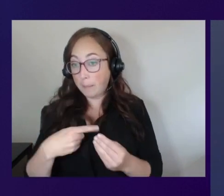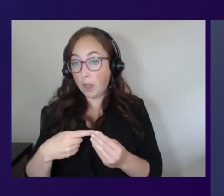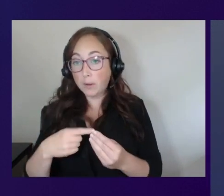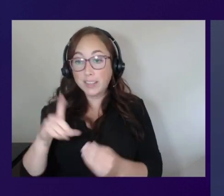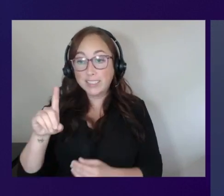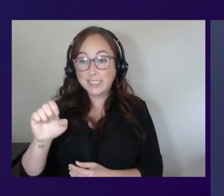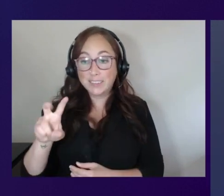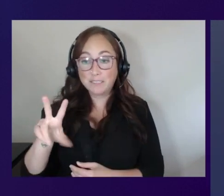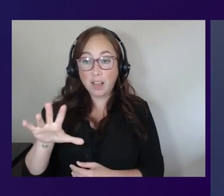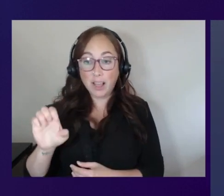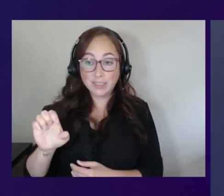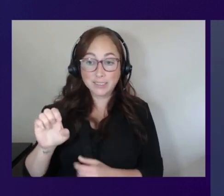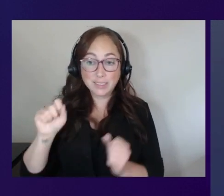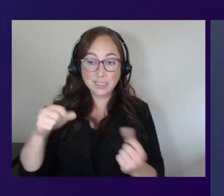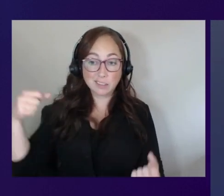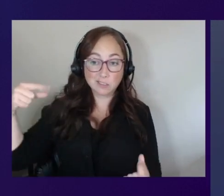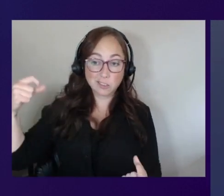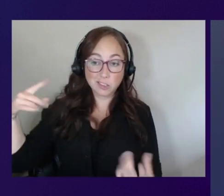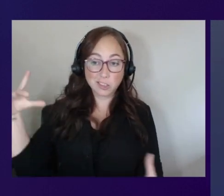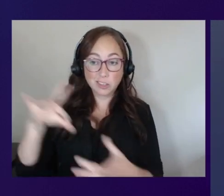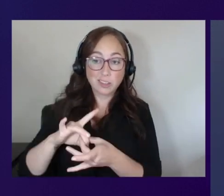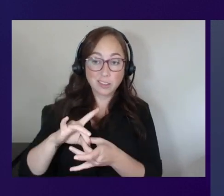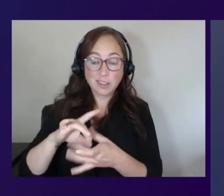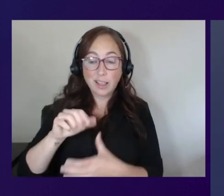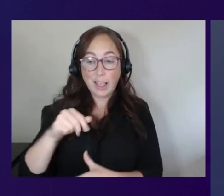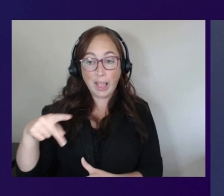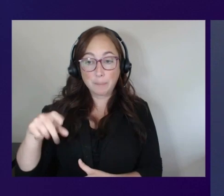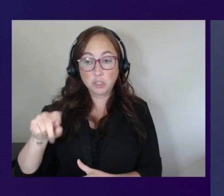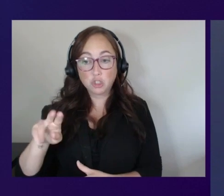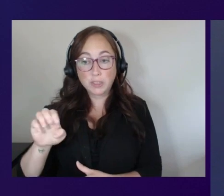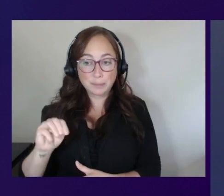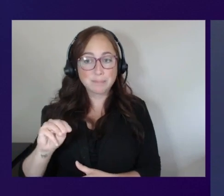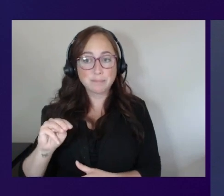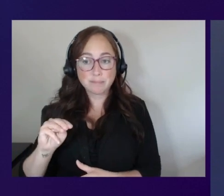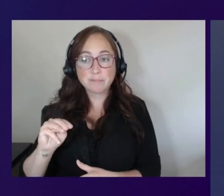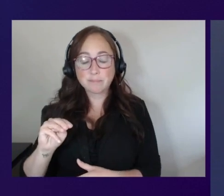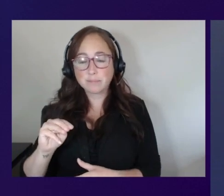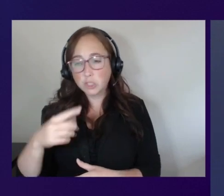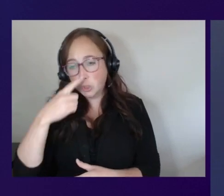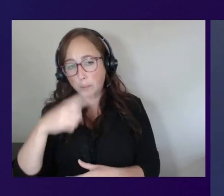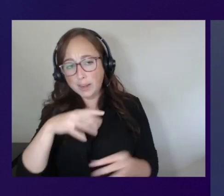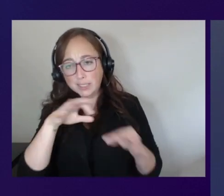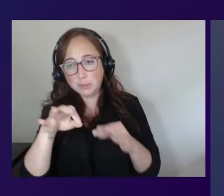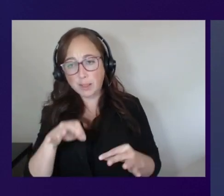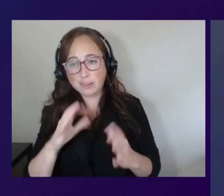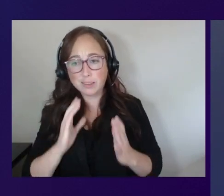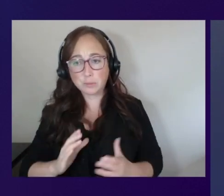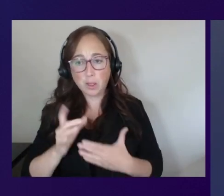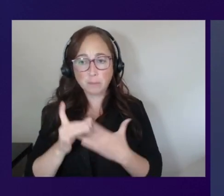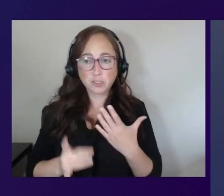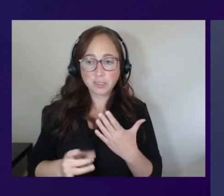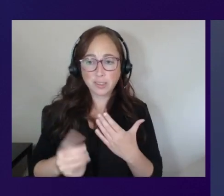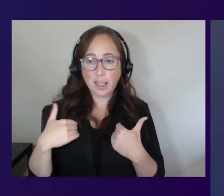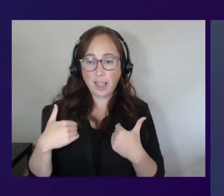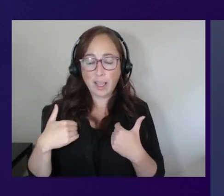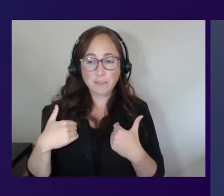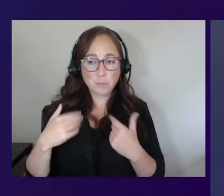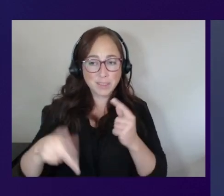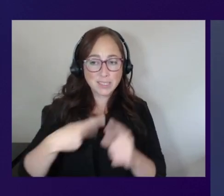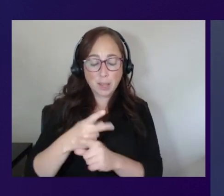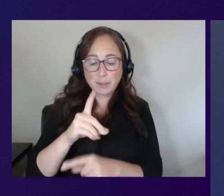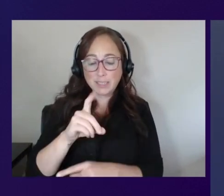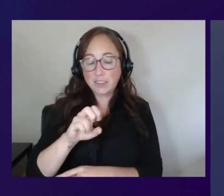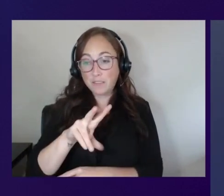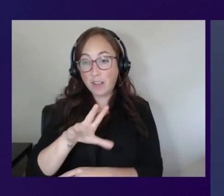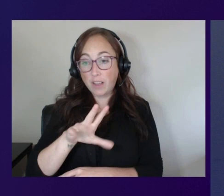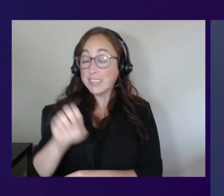these workspaces into the AppStreams. Can you talk a little bit about options customers have with what devices they can use? I'm in the airport,